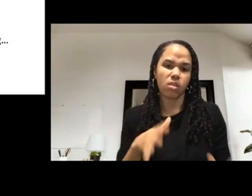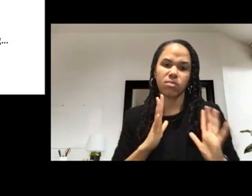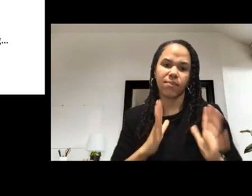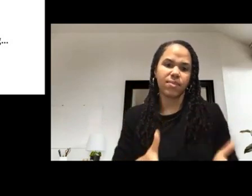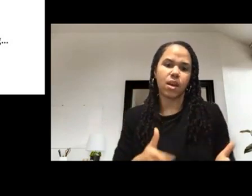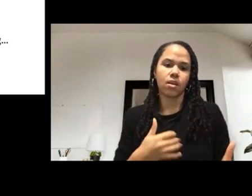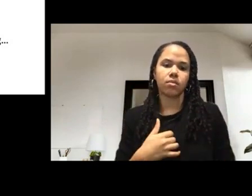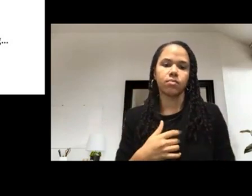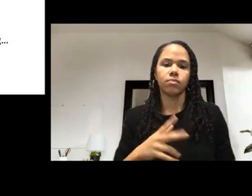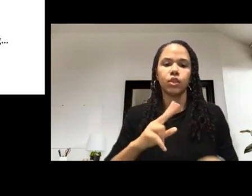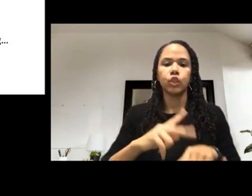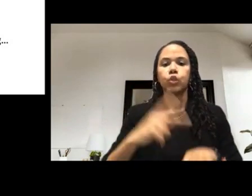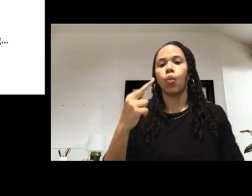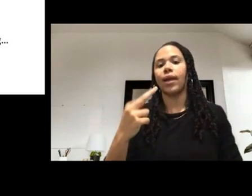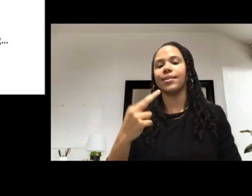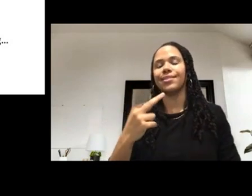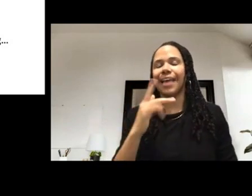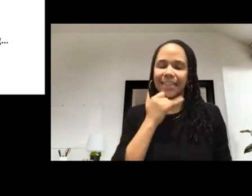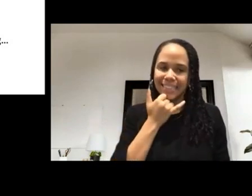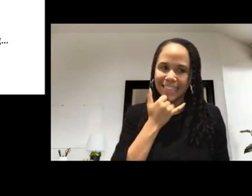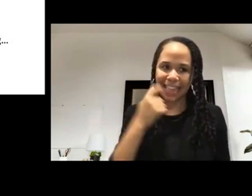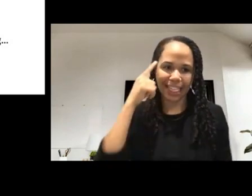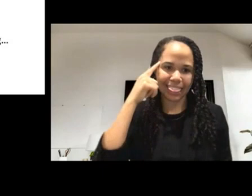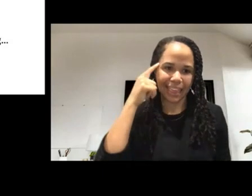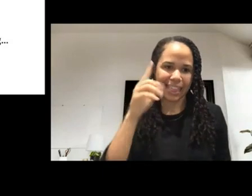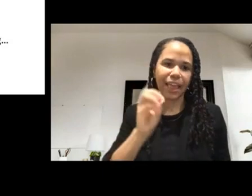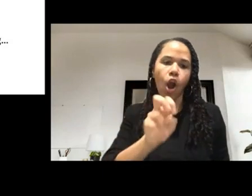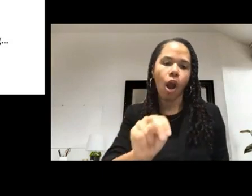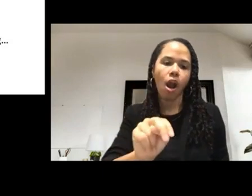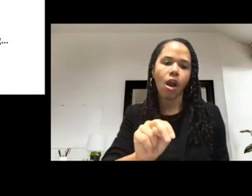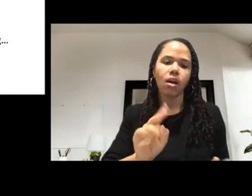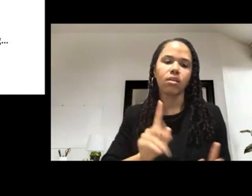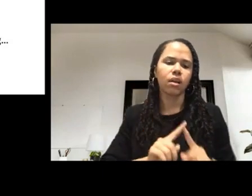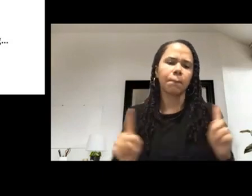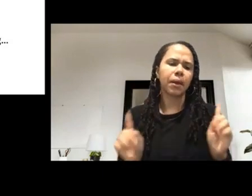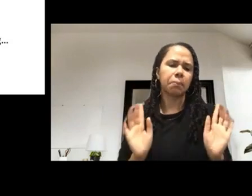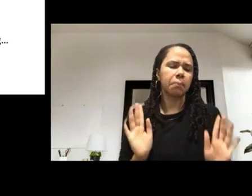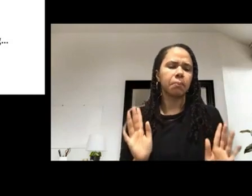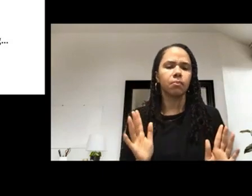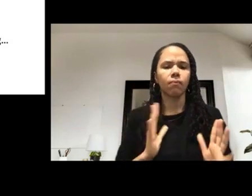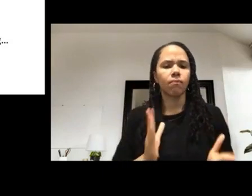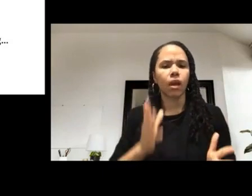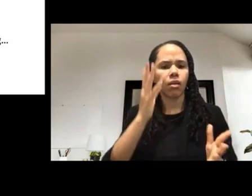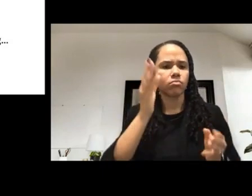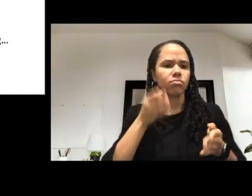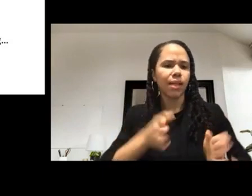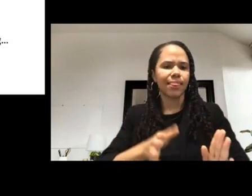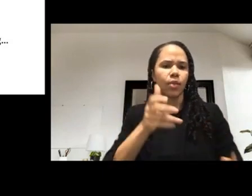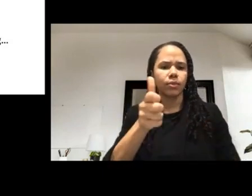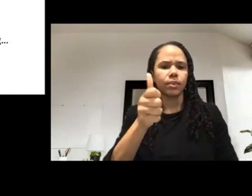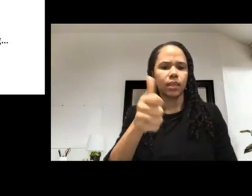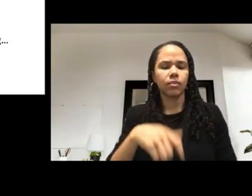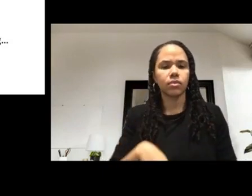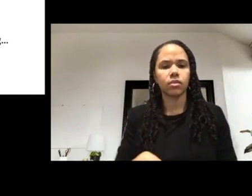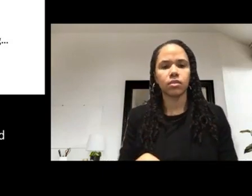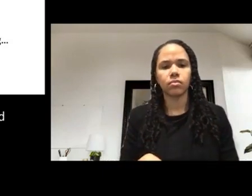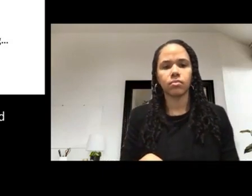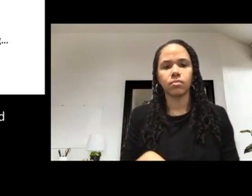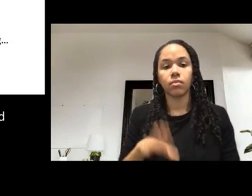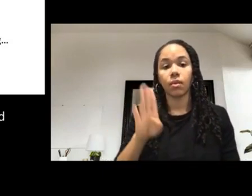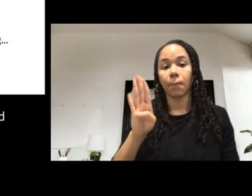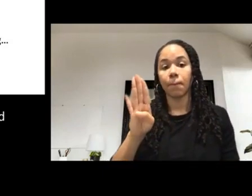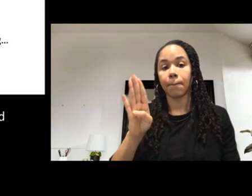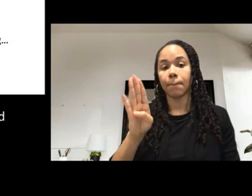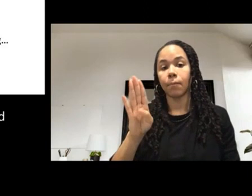accidentally they turned it on. But what Bob said was he honestly preferred online courses because he can